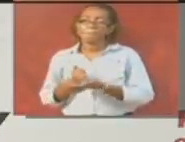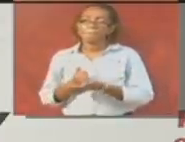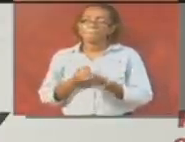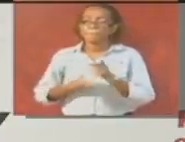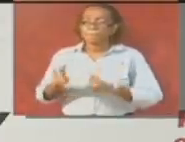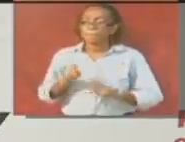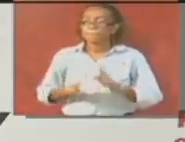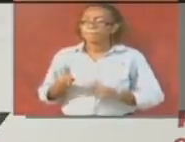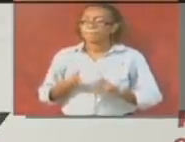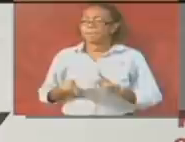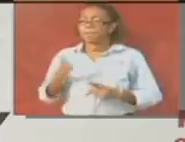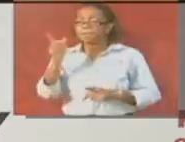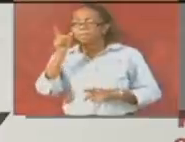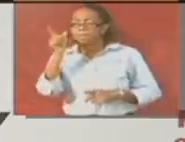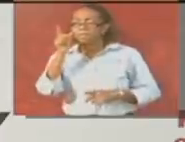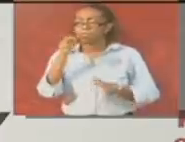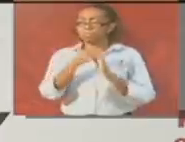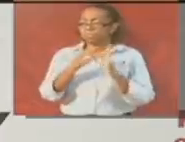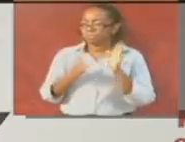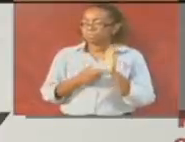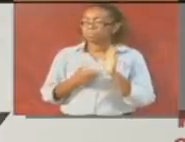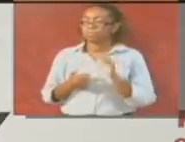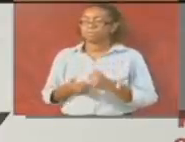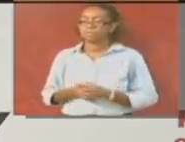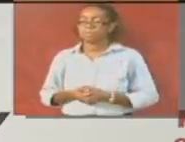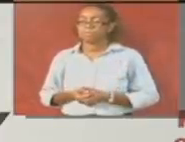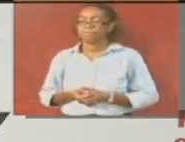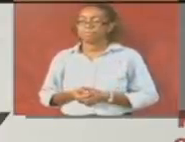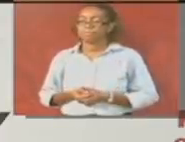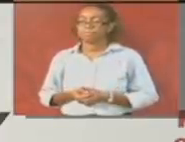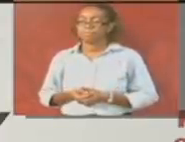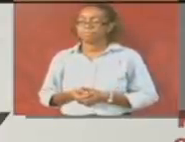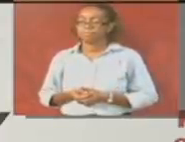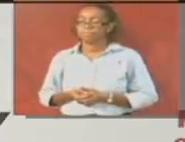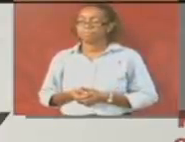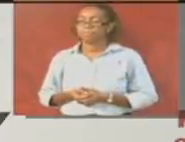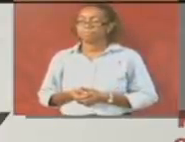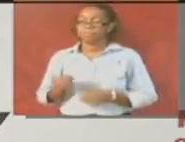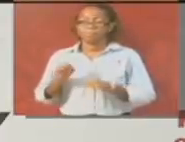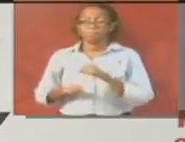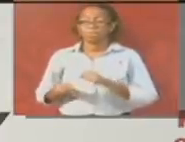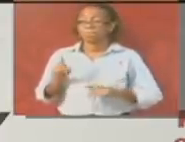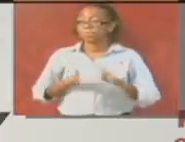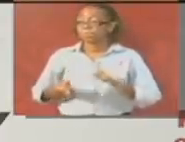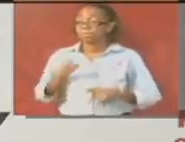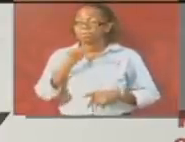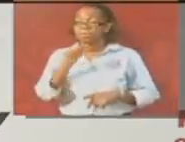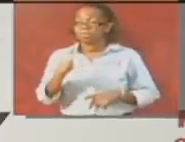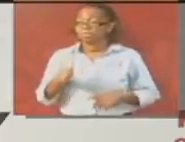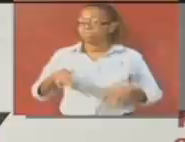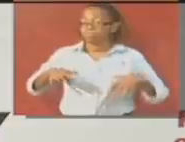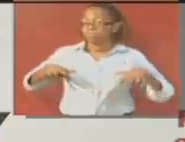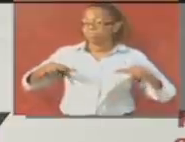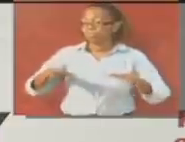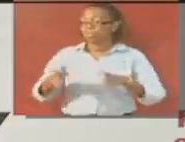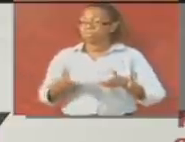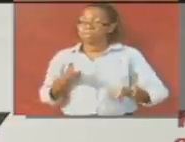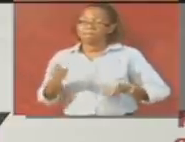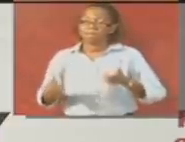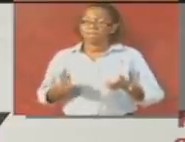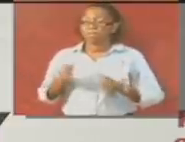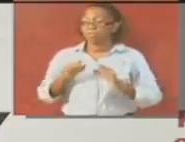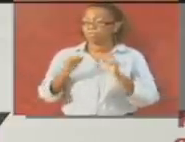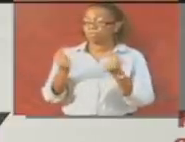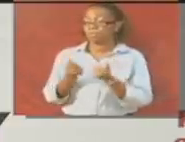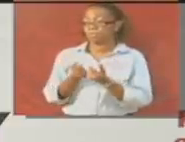needed the regulations that separate individuals from congregating in public spaces. So it's sort of observational